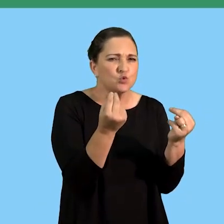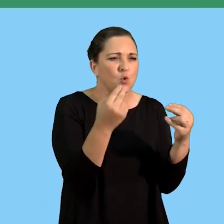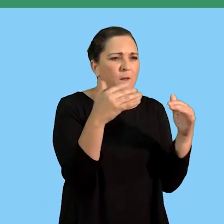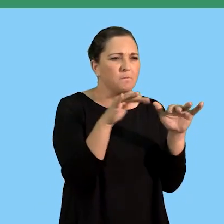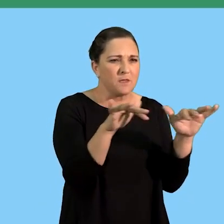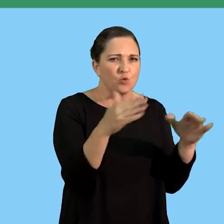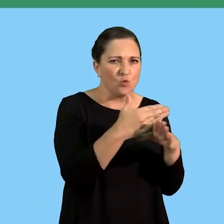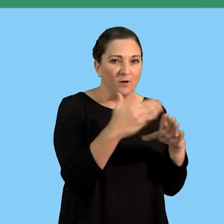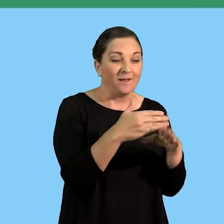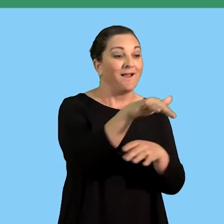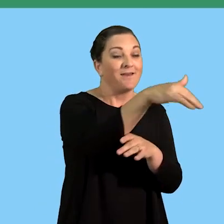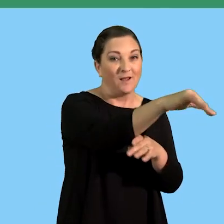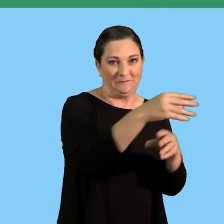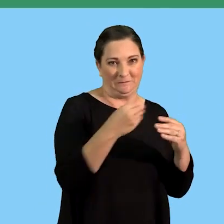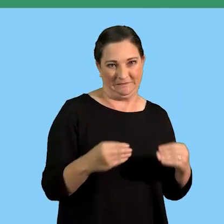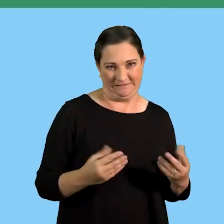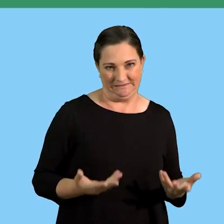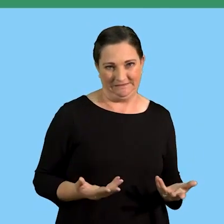employees outside the business.